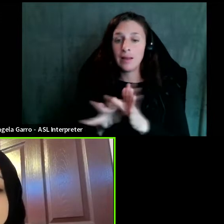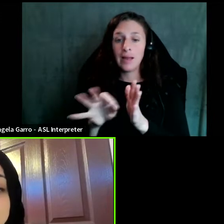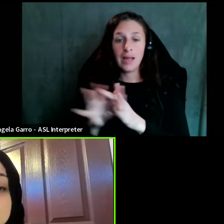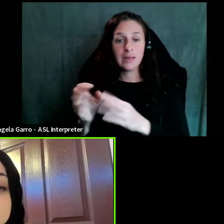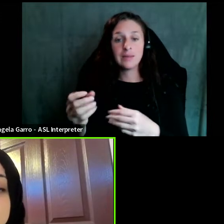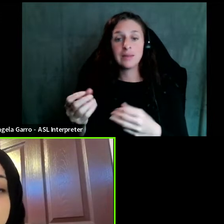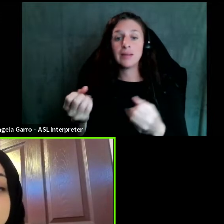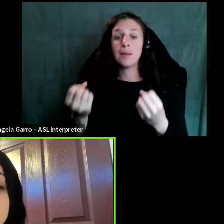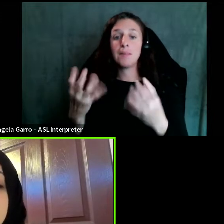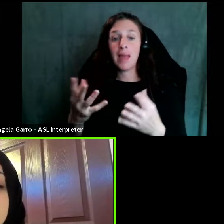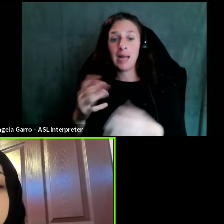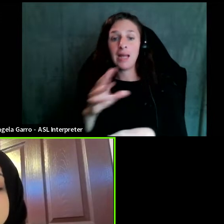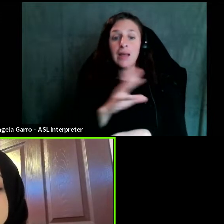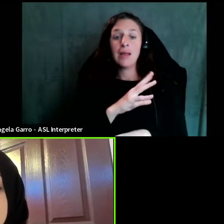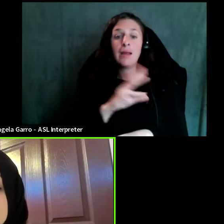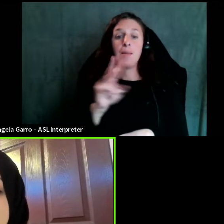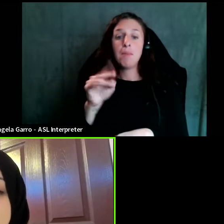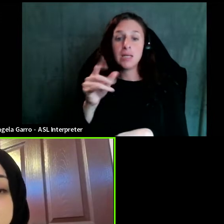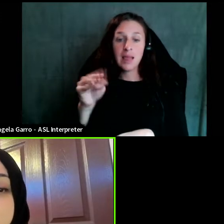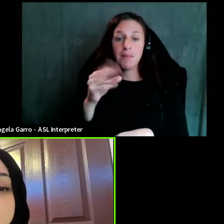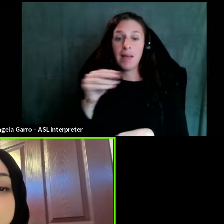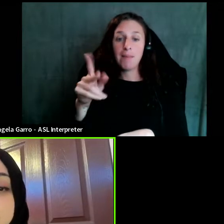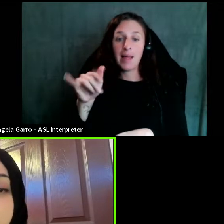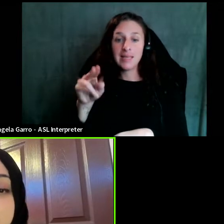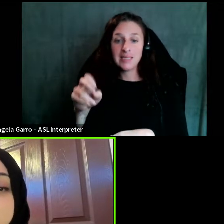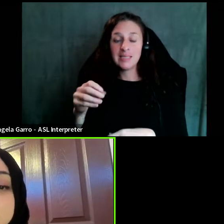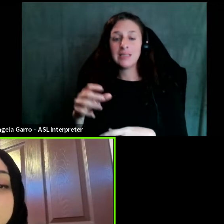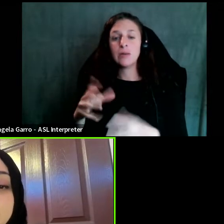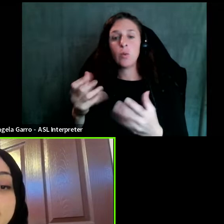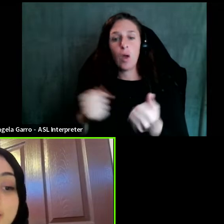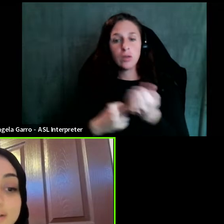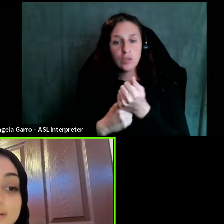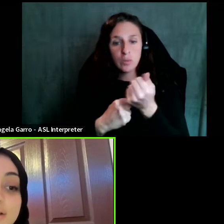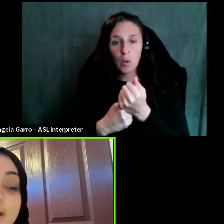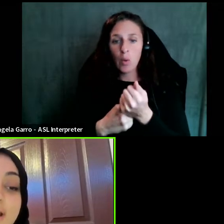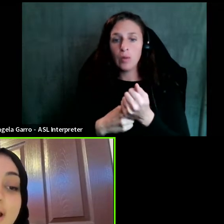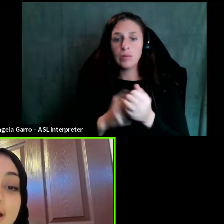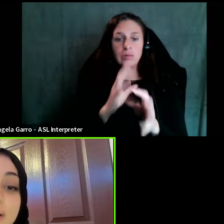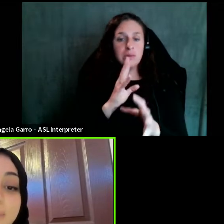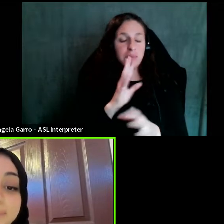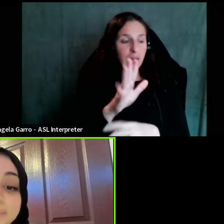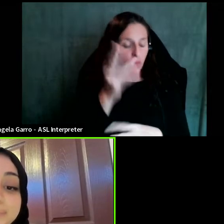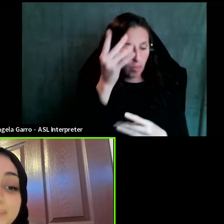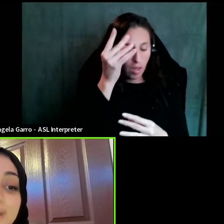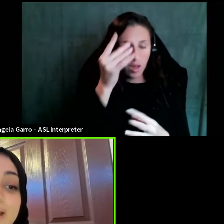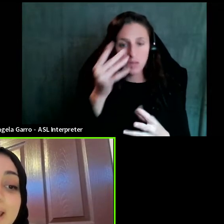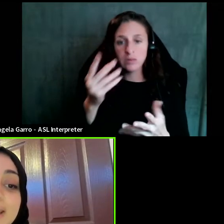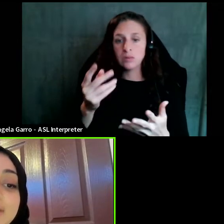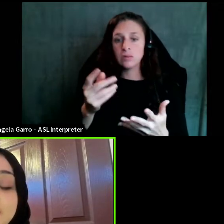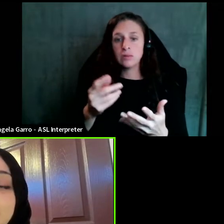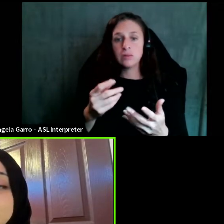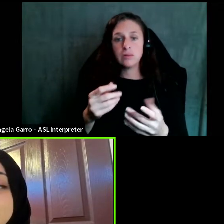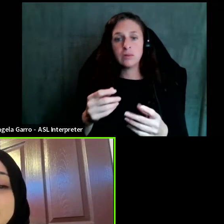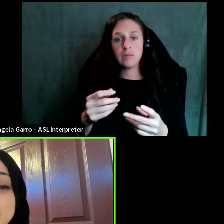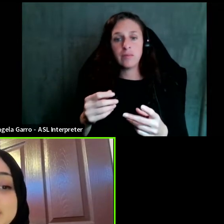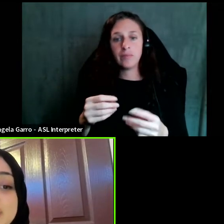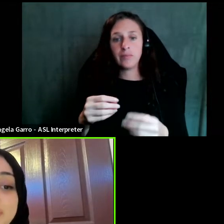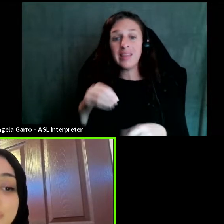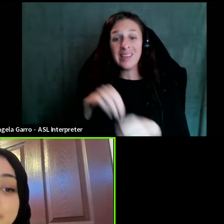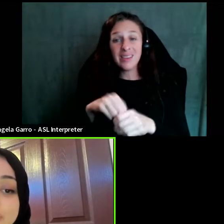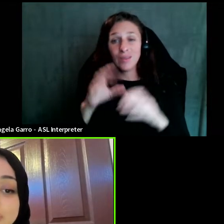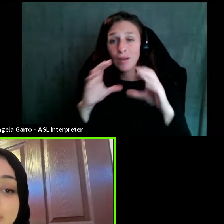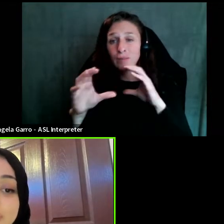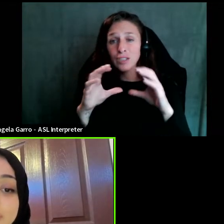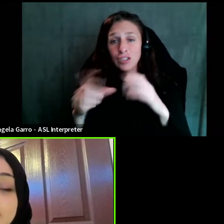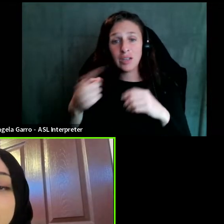my classroom, seeking support in a safe space to speak their thoughts. And in those conversations,